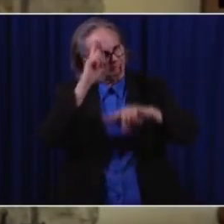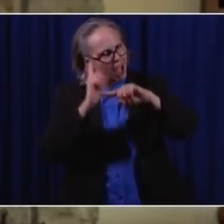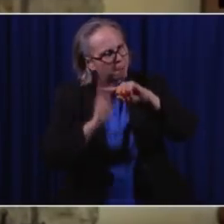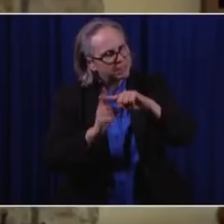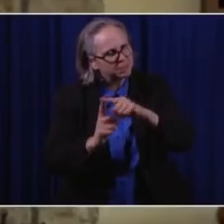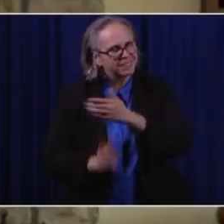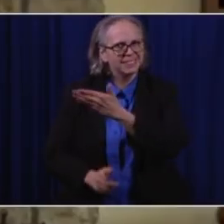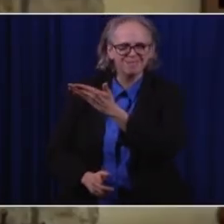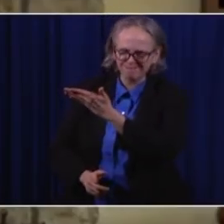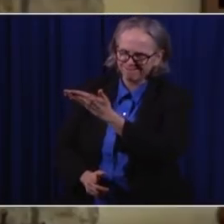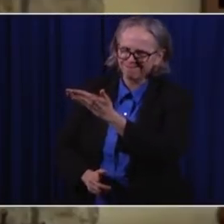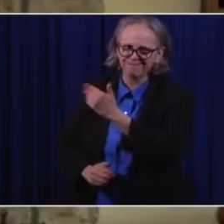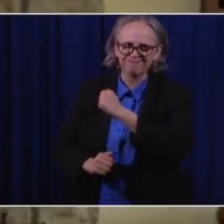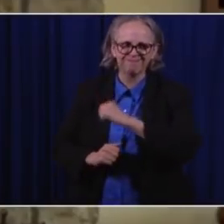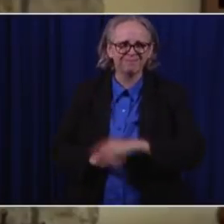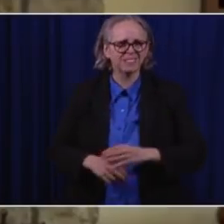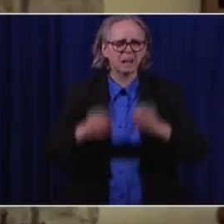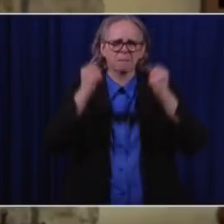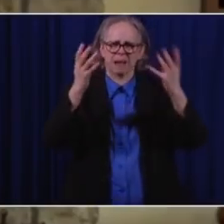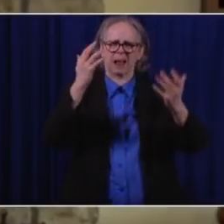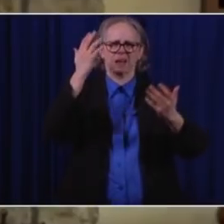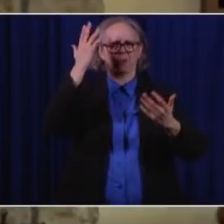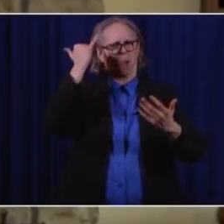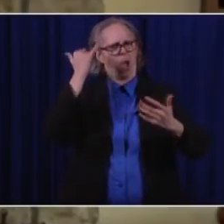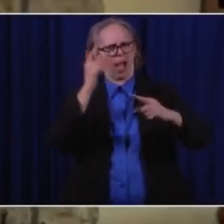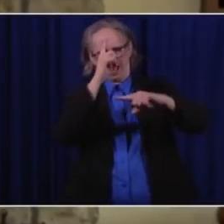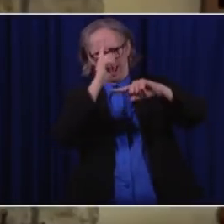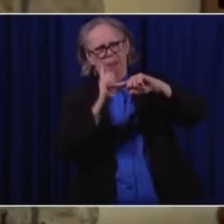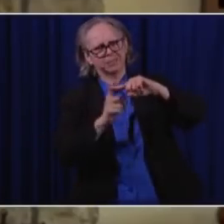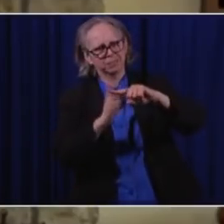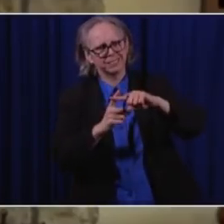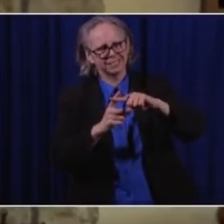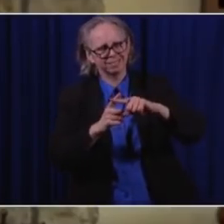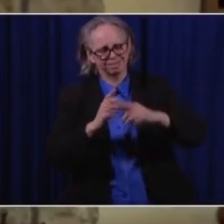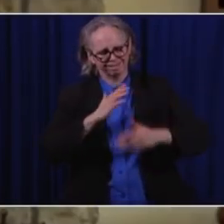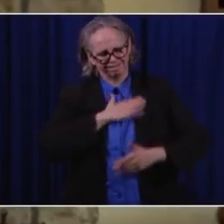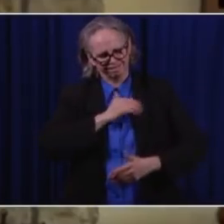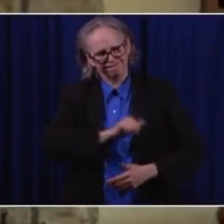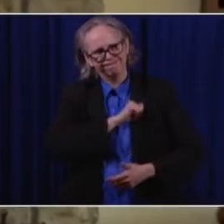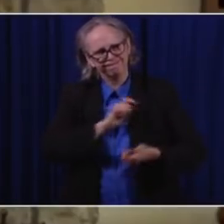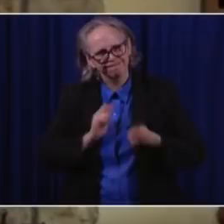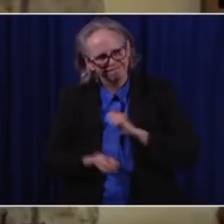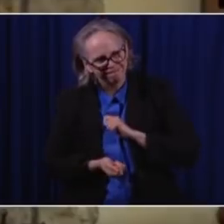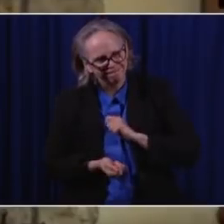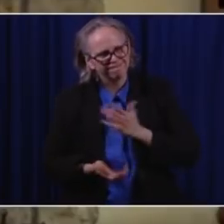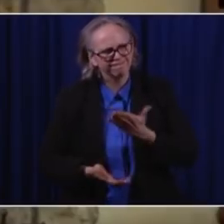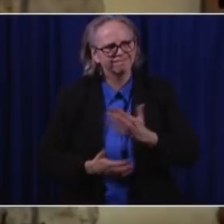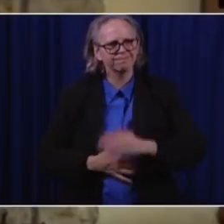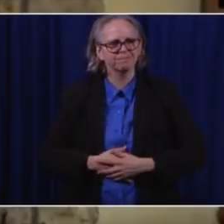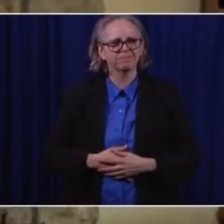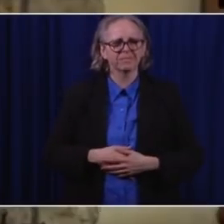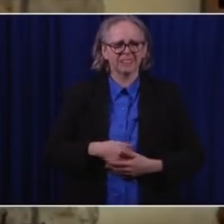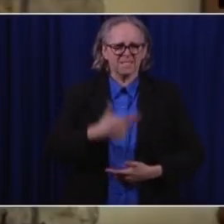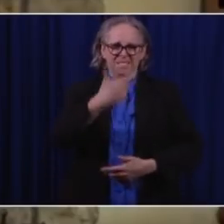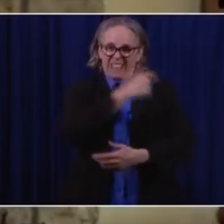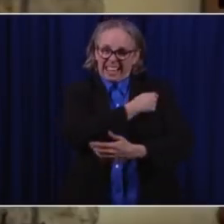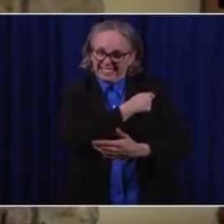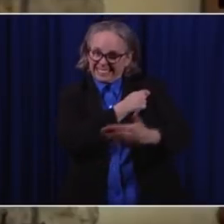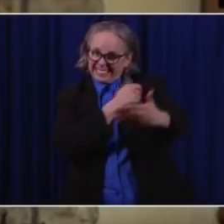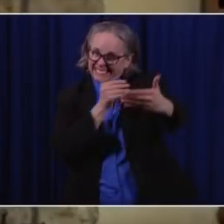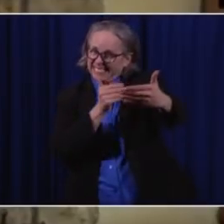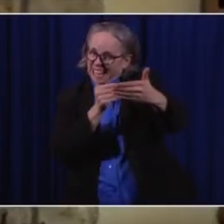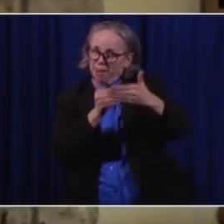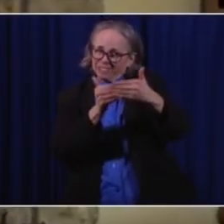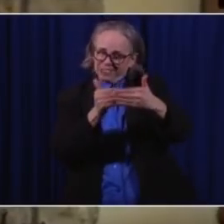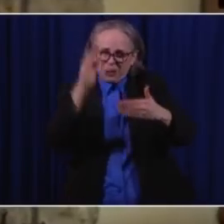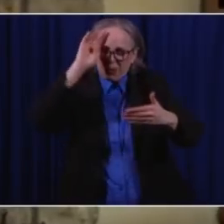is a lot to be optimistic about finally now, as we see that the end is coming. We